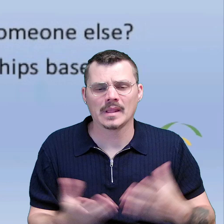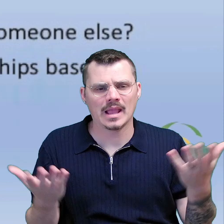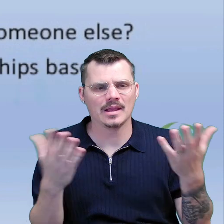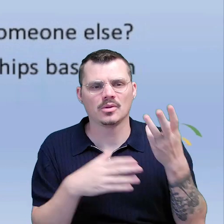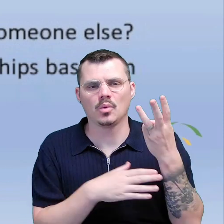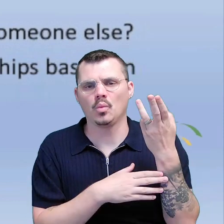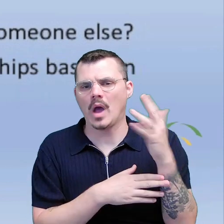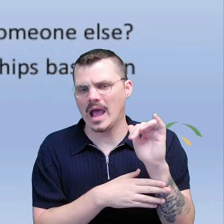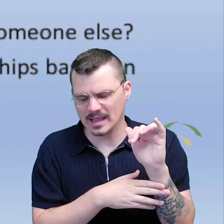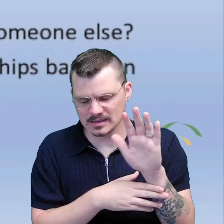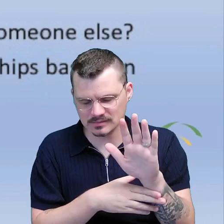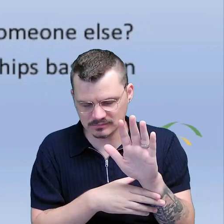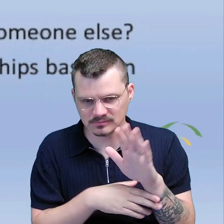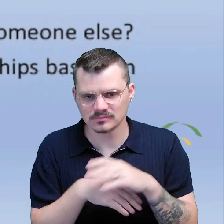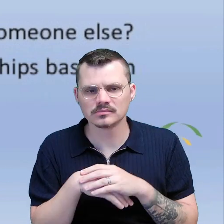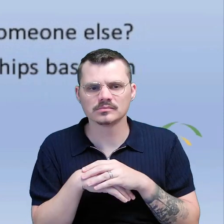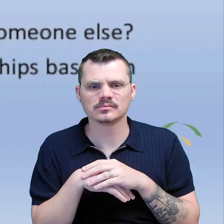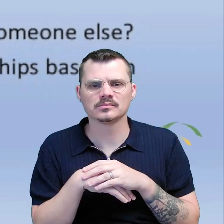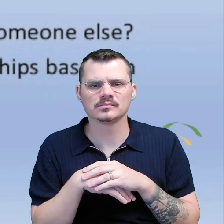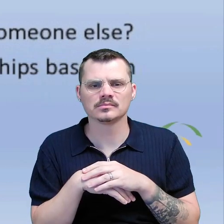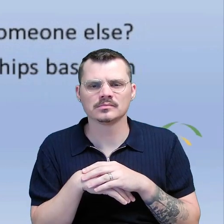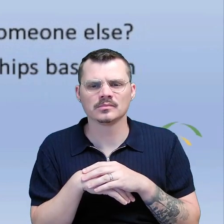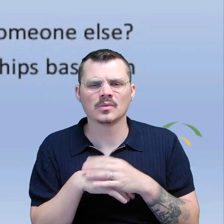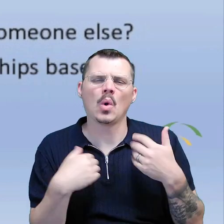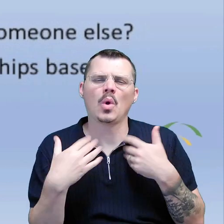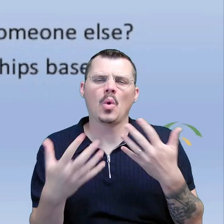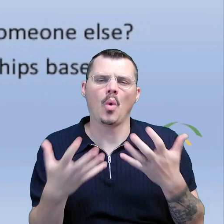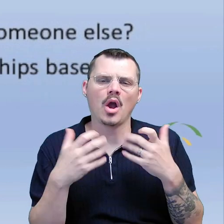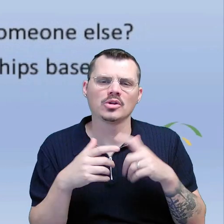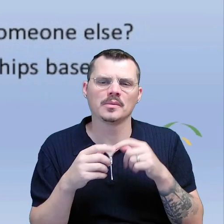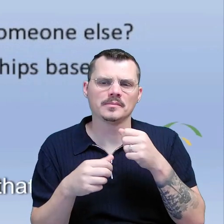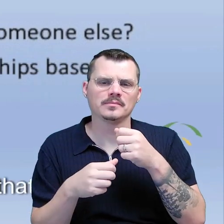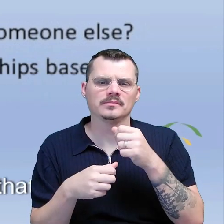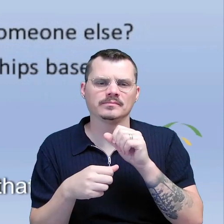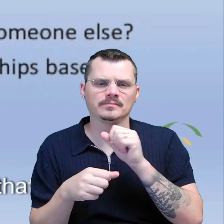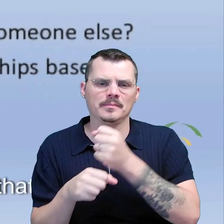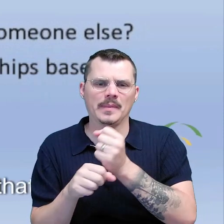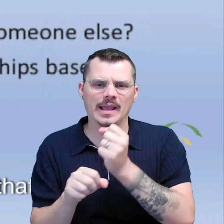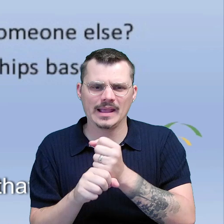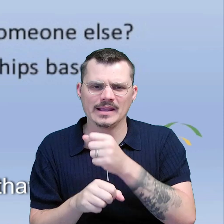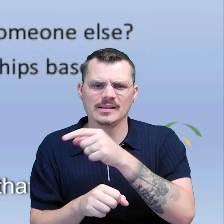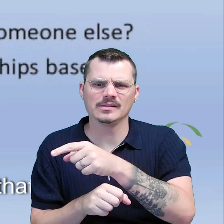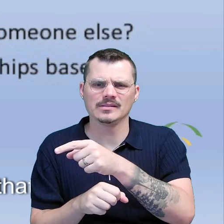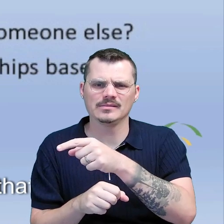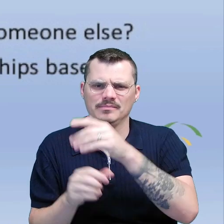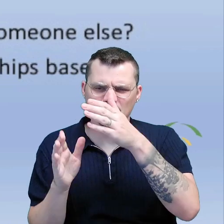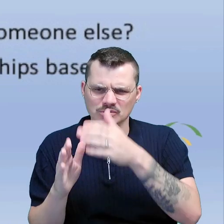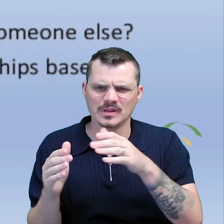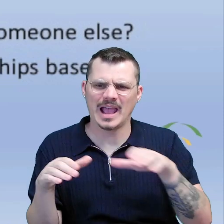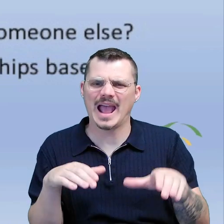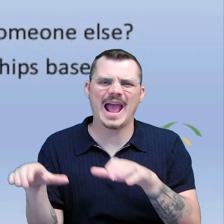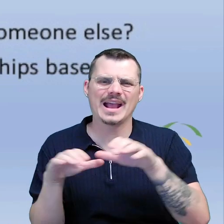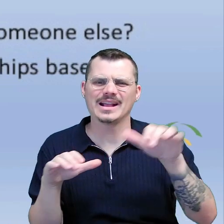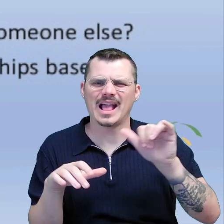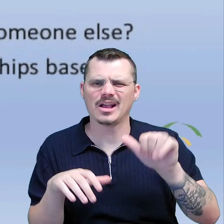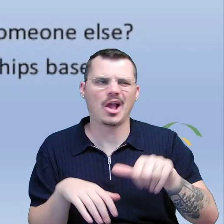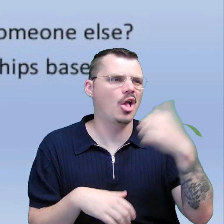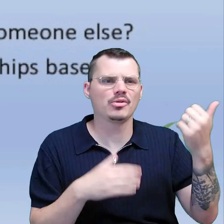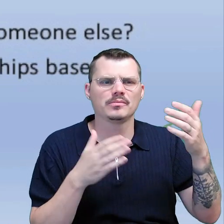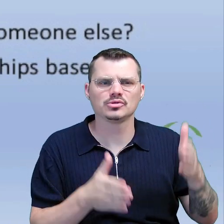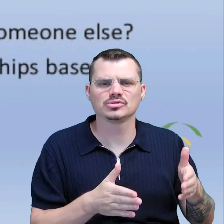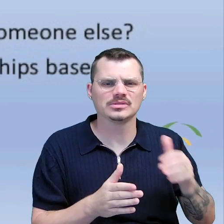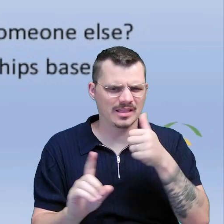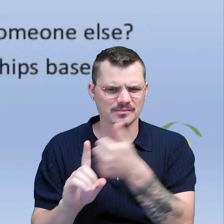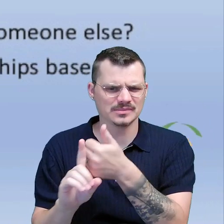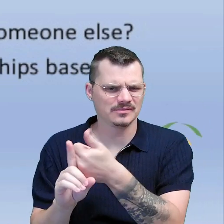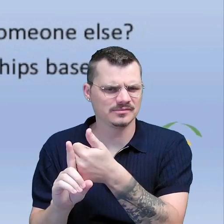And why do we want to try and make people act like there's somebody else? Why would we do that? The other thing I think